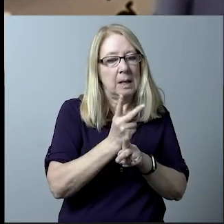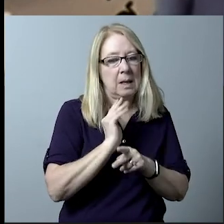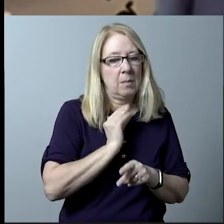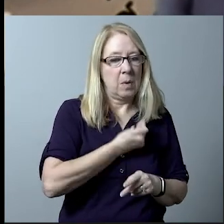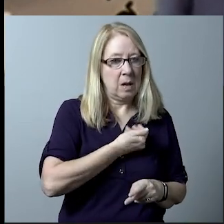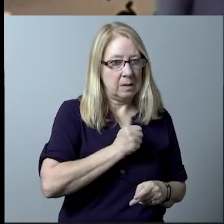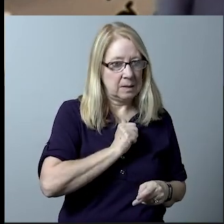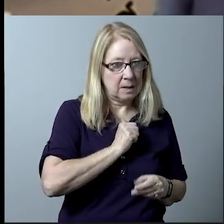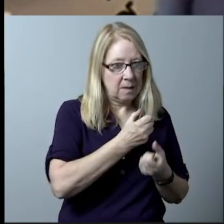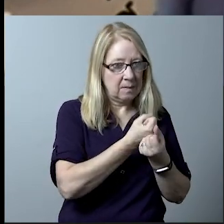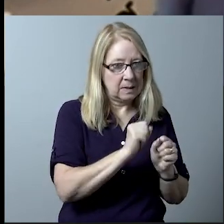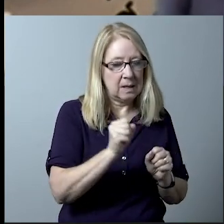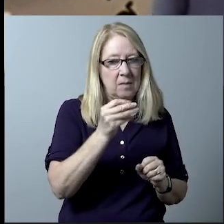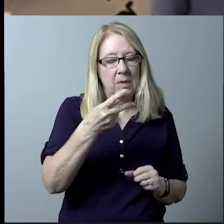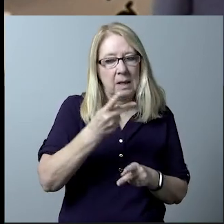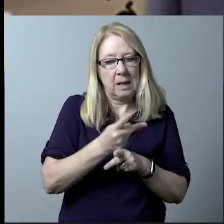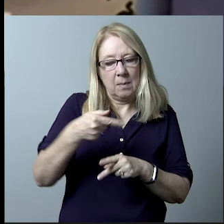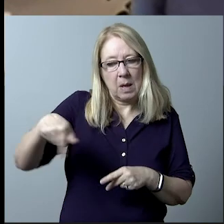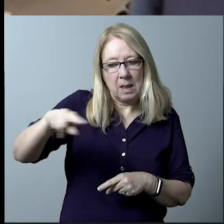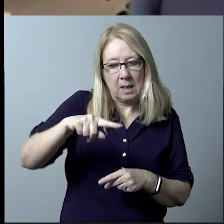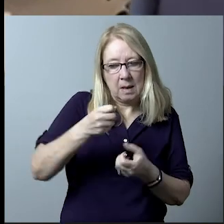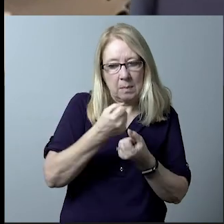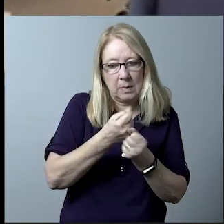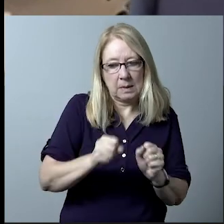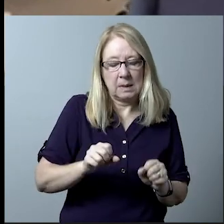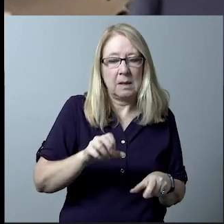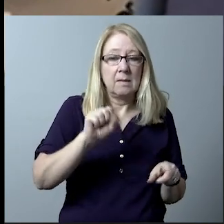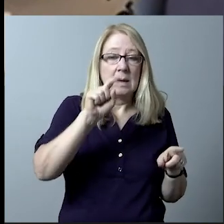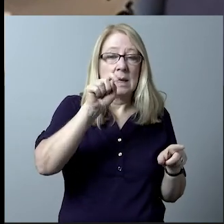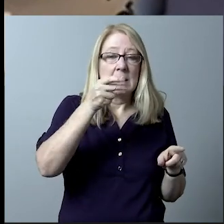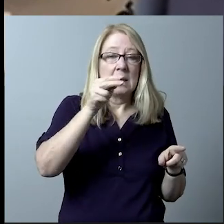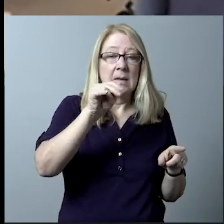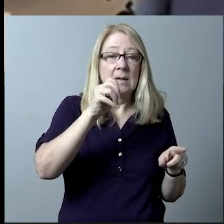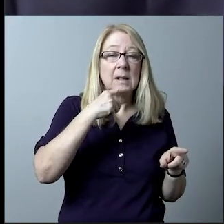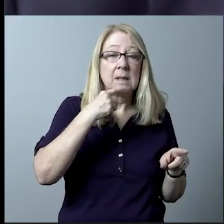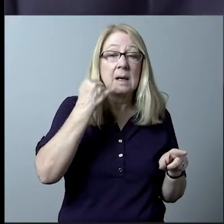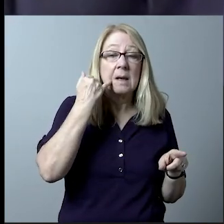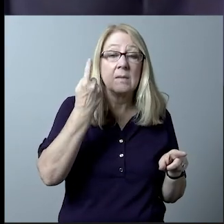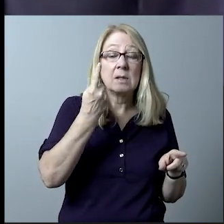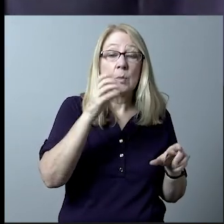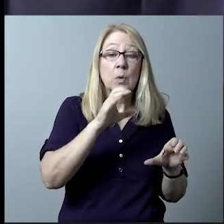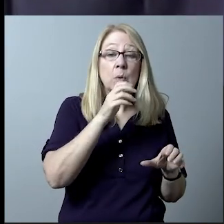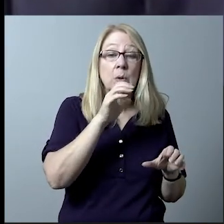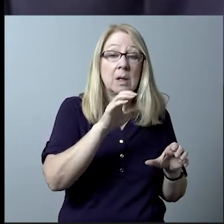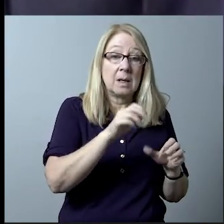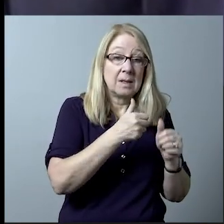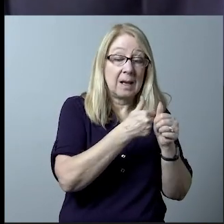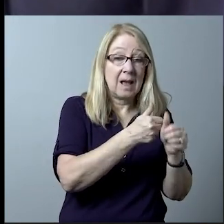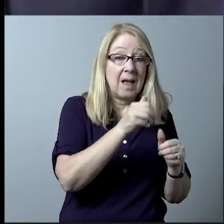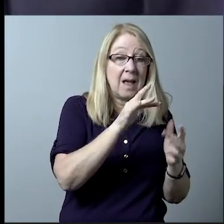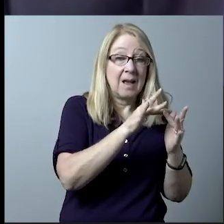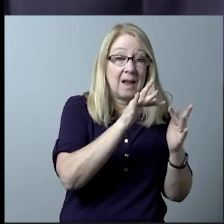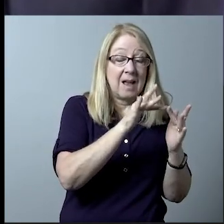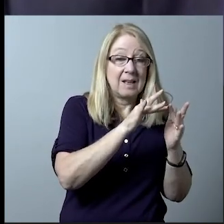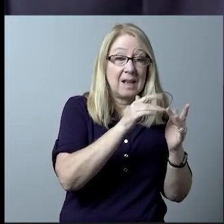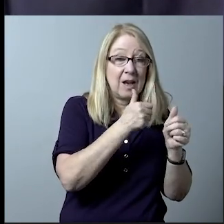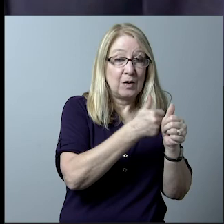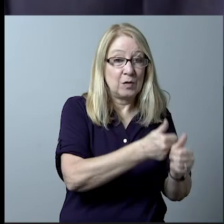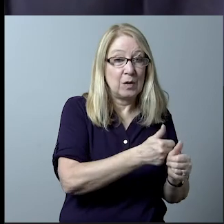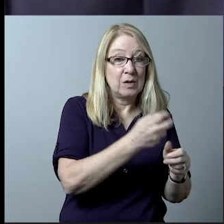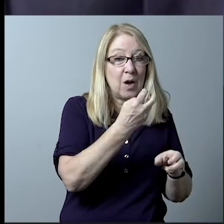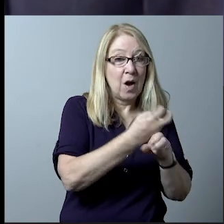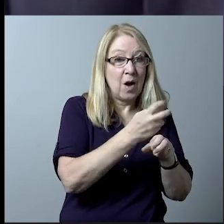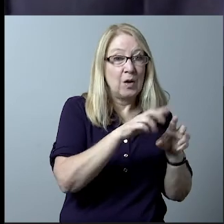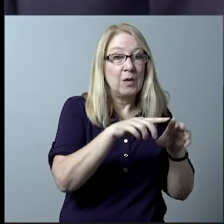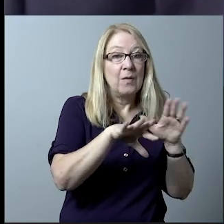safe as well as keep us safe. And I would add that as somebody who does contact tracing, it is not